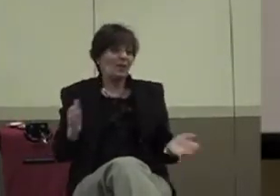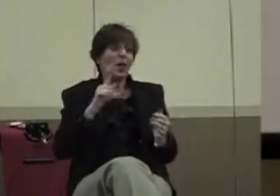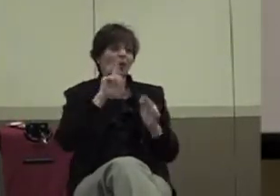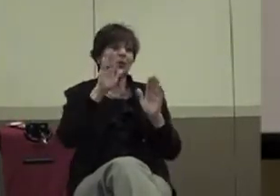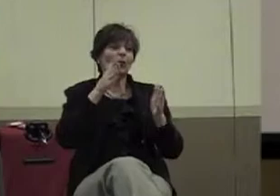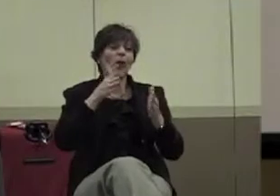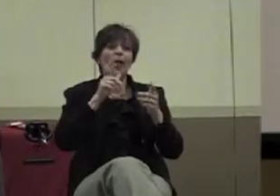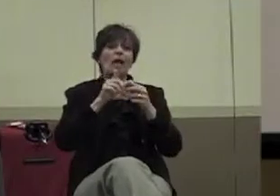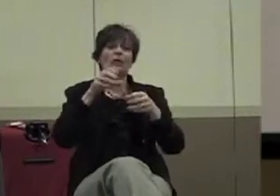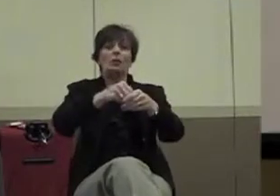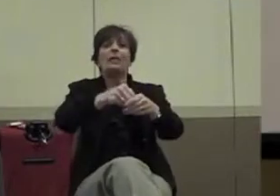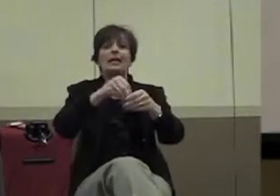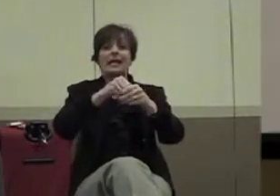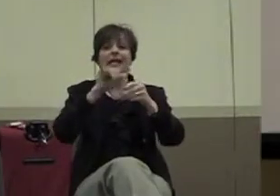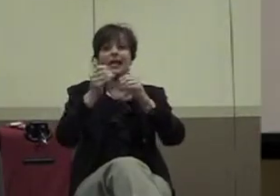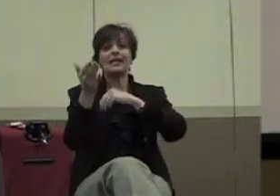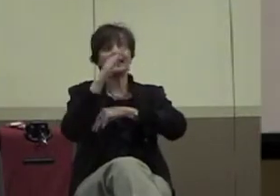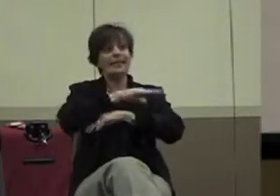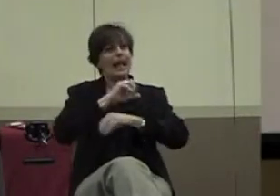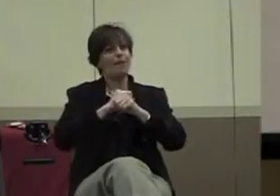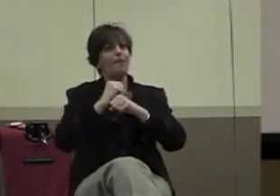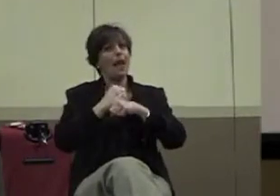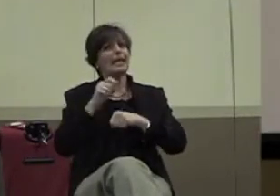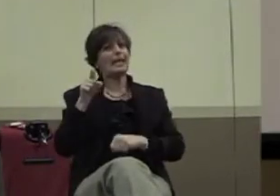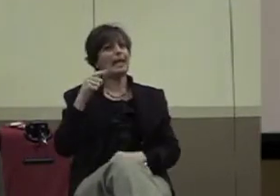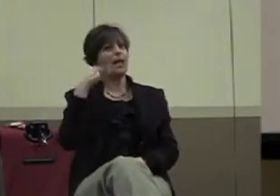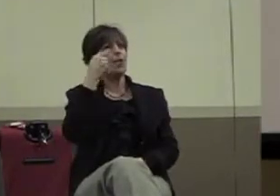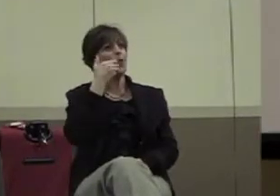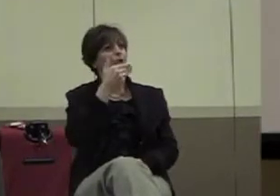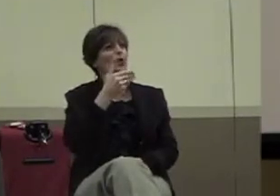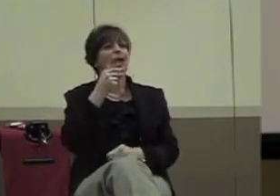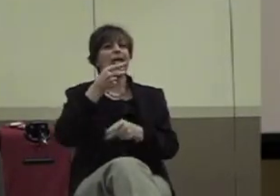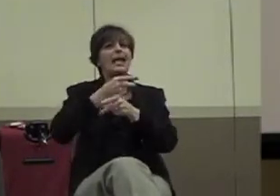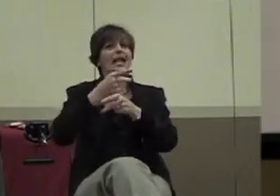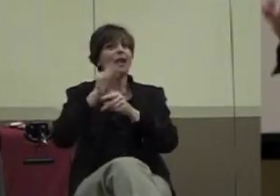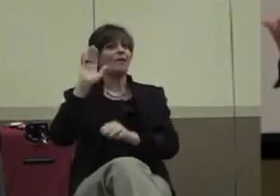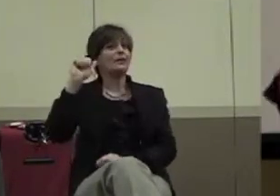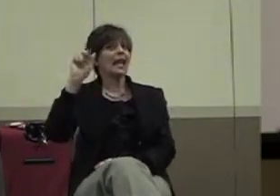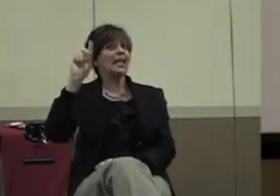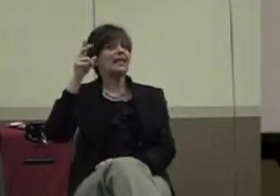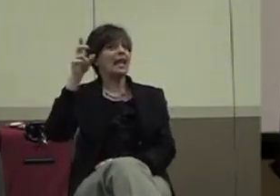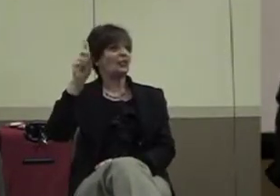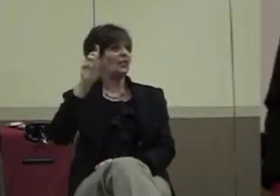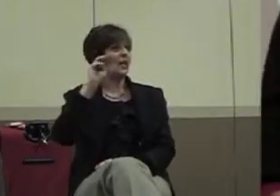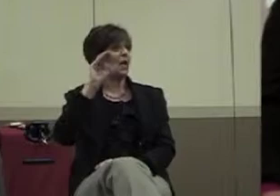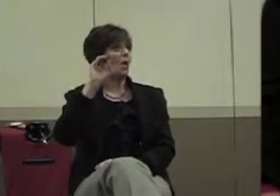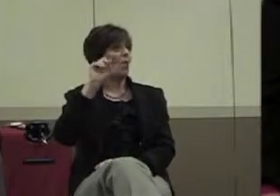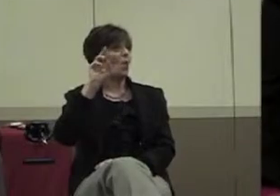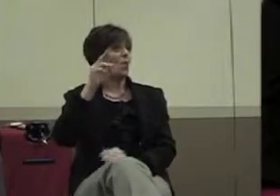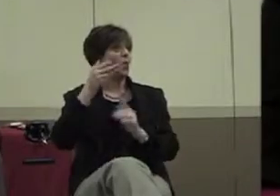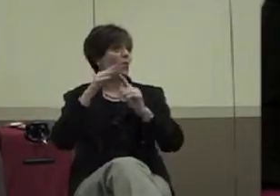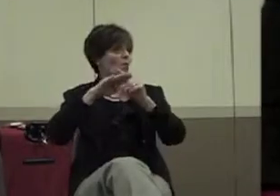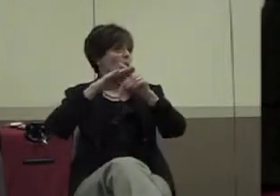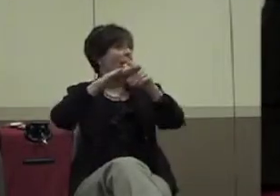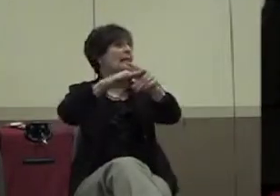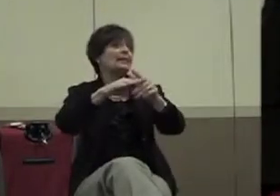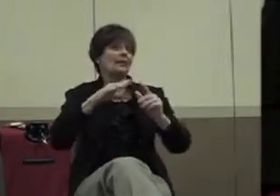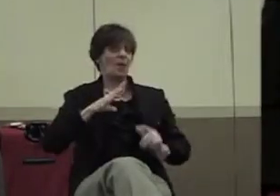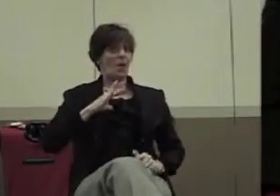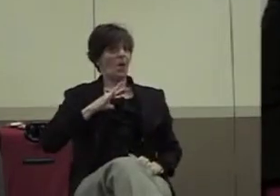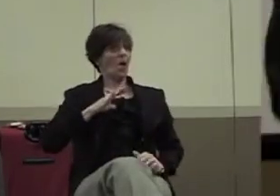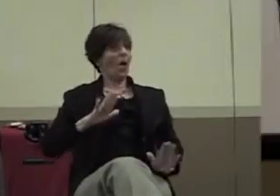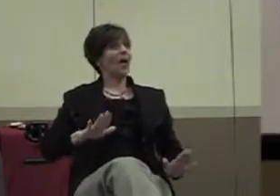the day, making him look good and taking care of his ADHD motor break. So excellent, awesome.